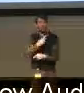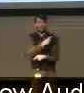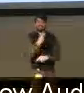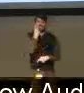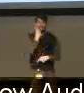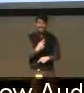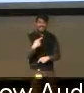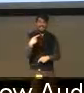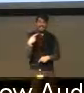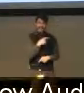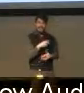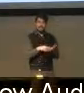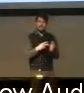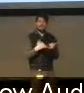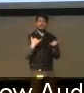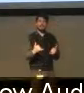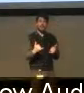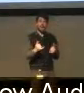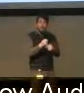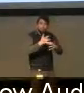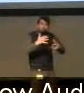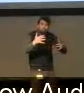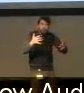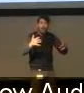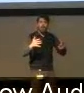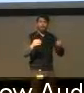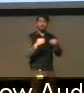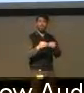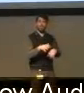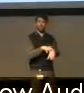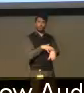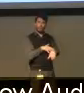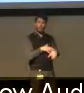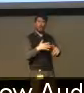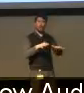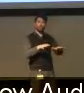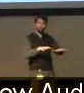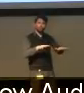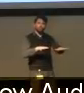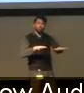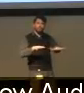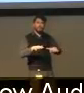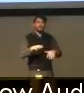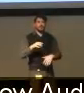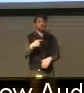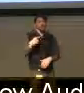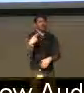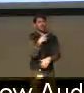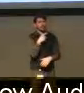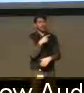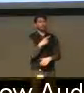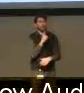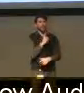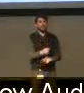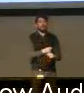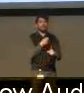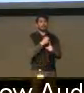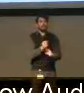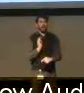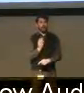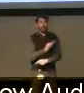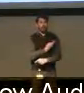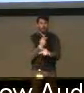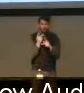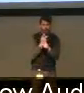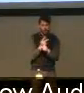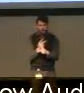to the lengthening of the doubling time and the decrease of spread in the disease locally. So that's really figured into our projections and the